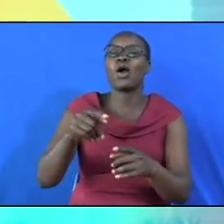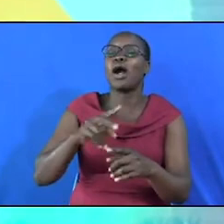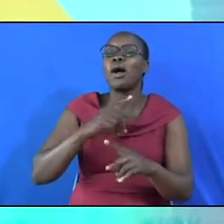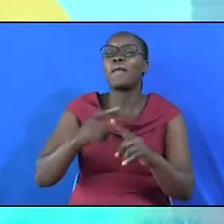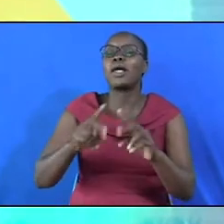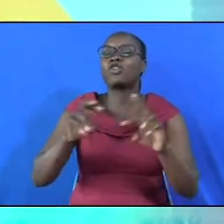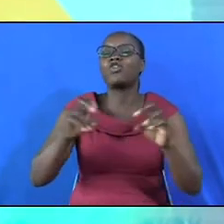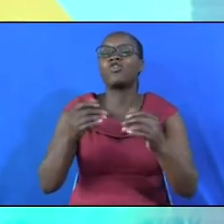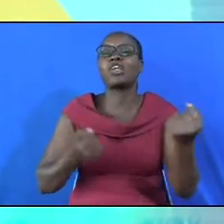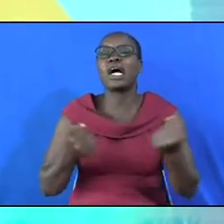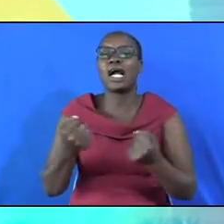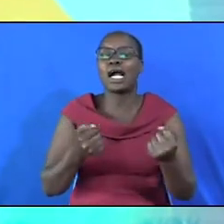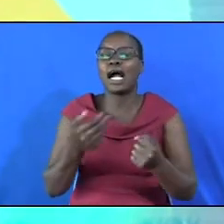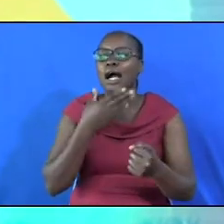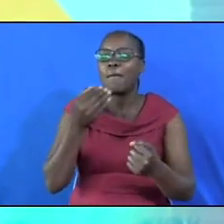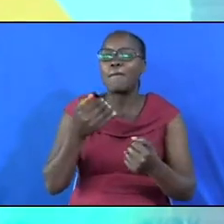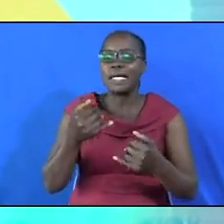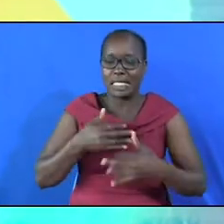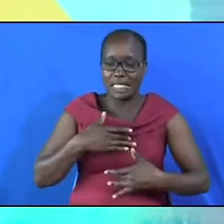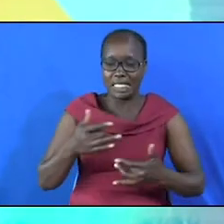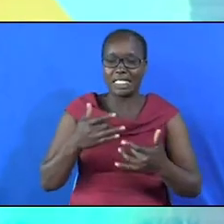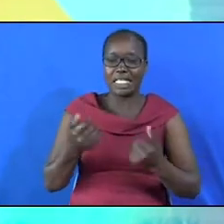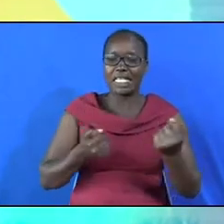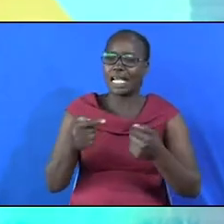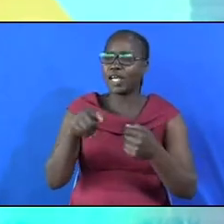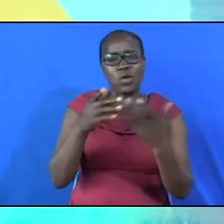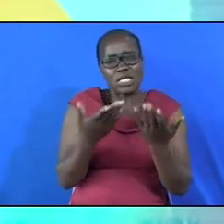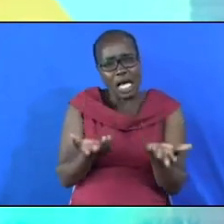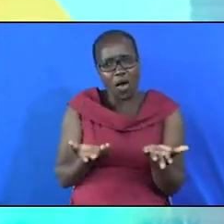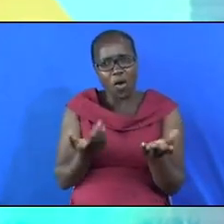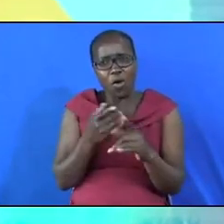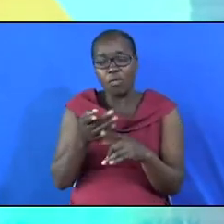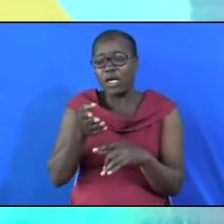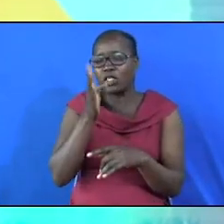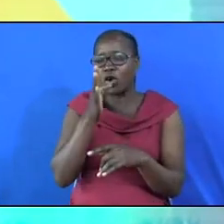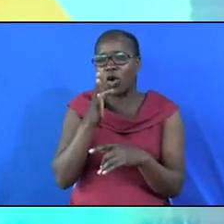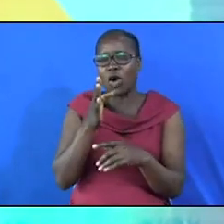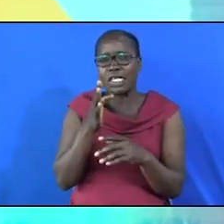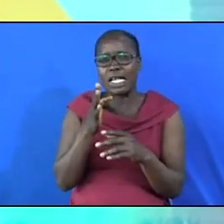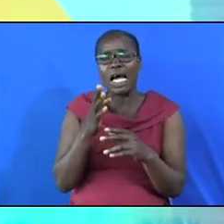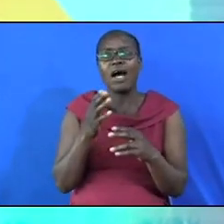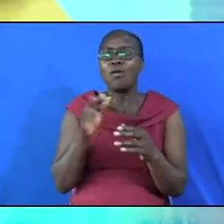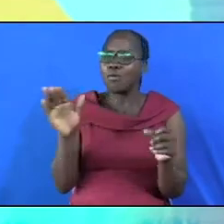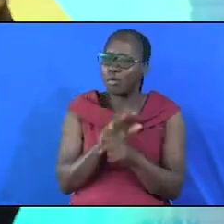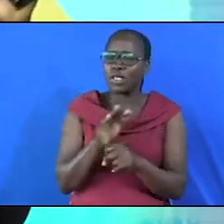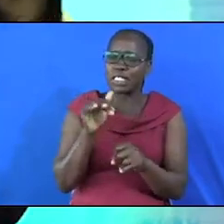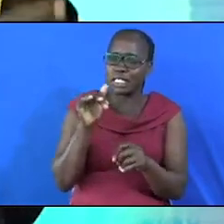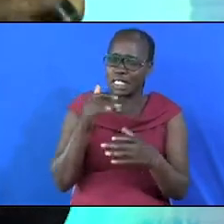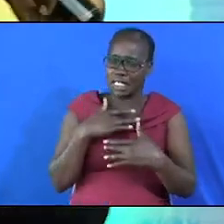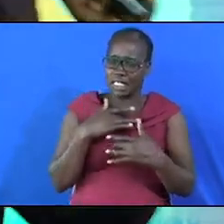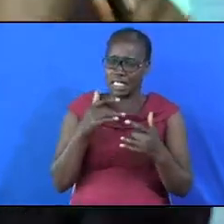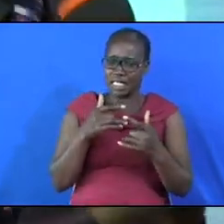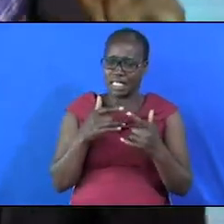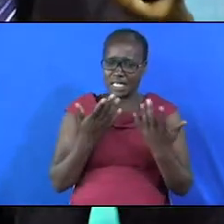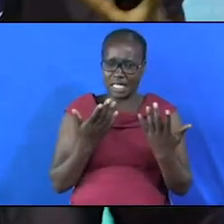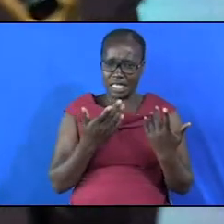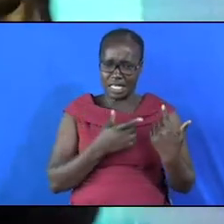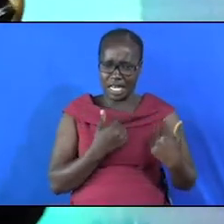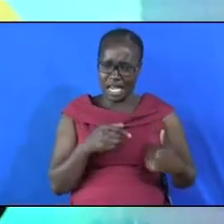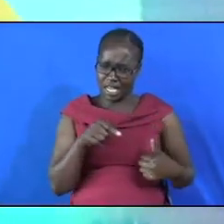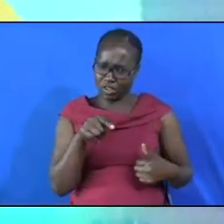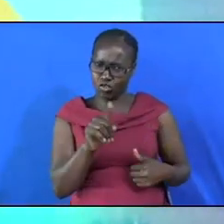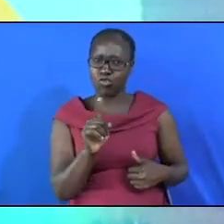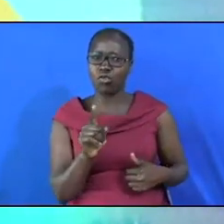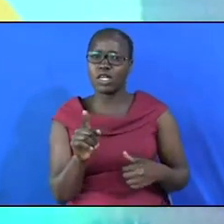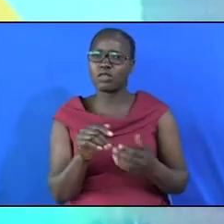Men are interested in the size of your car. But God is most interested in the heart of the car driver.